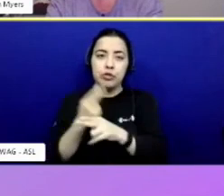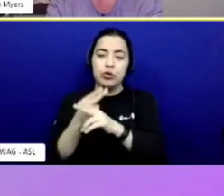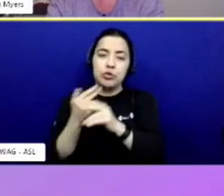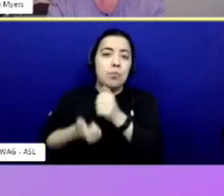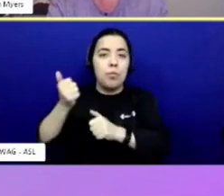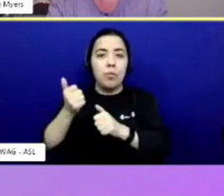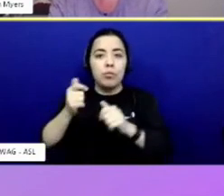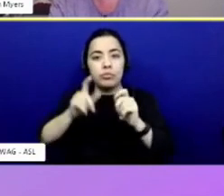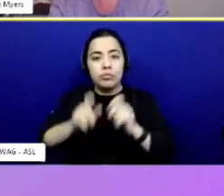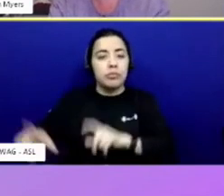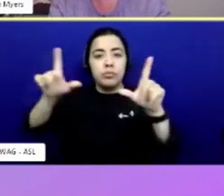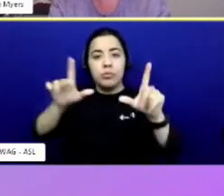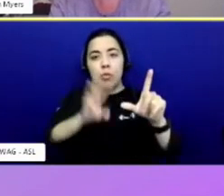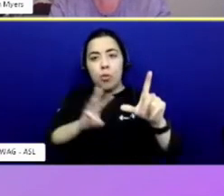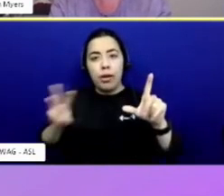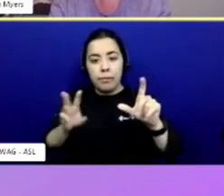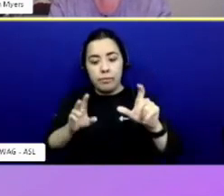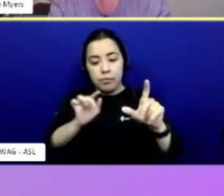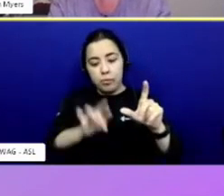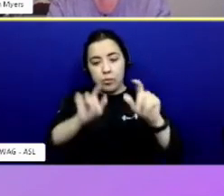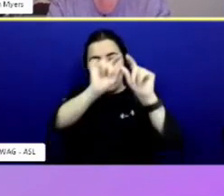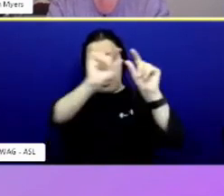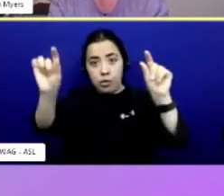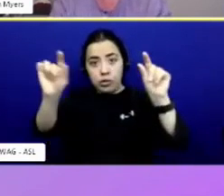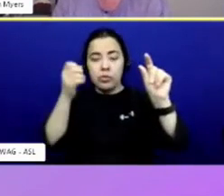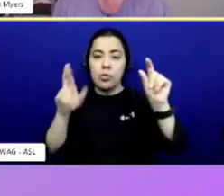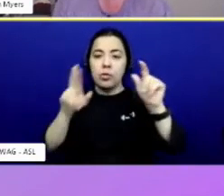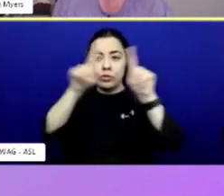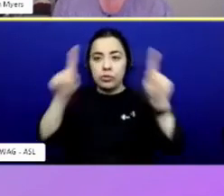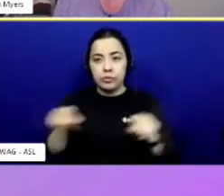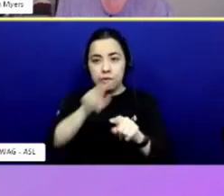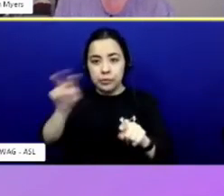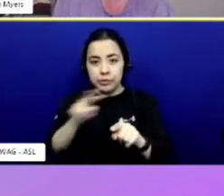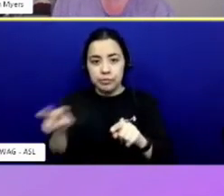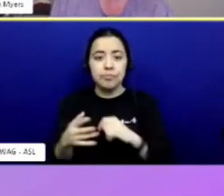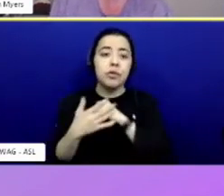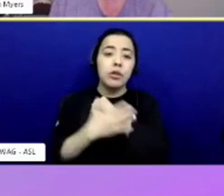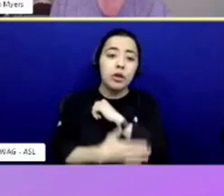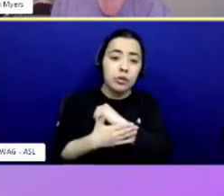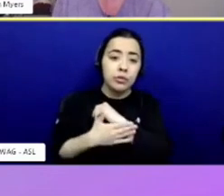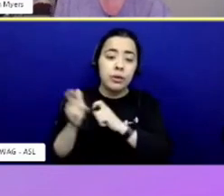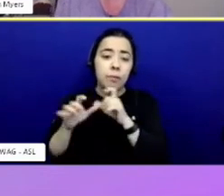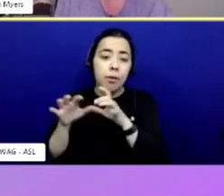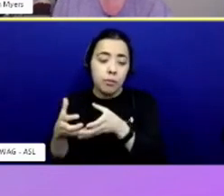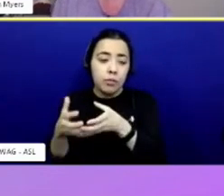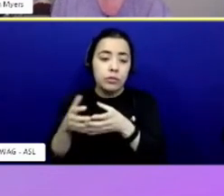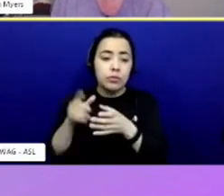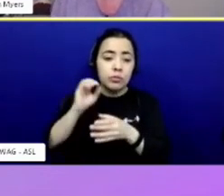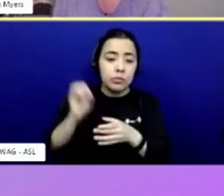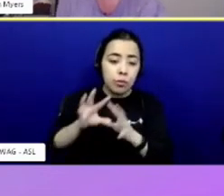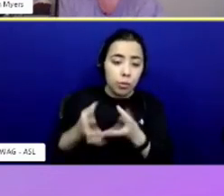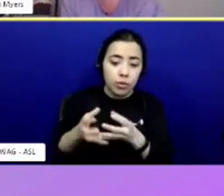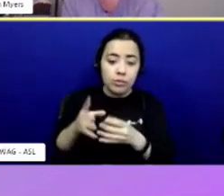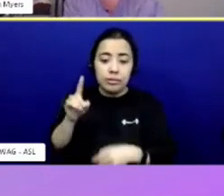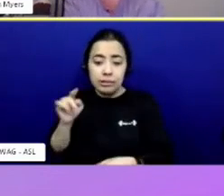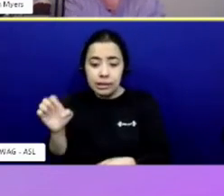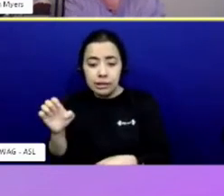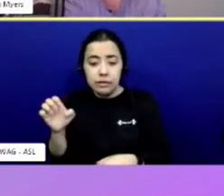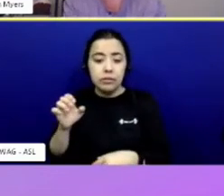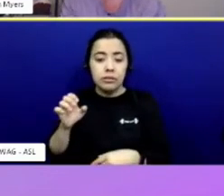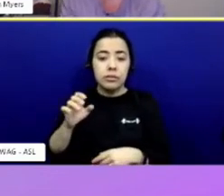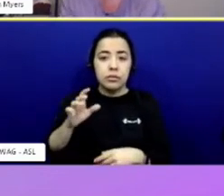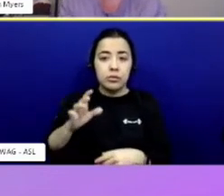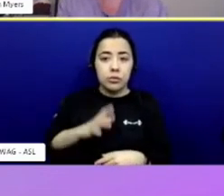the screen reader tackles this table. Rank, country, population, percent of world, date, source, official or